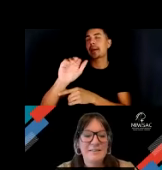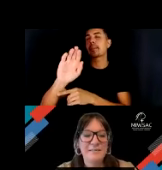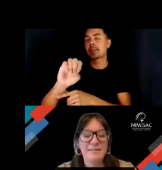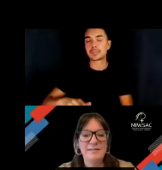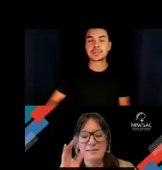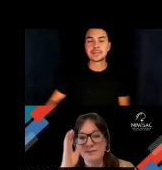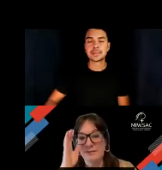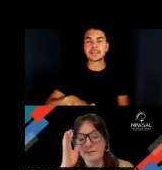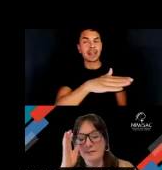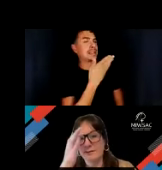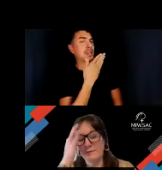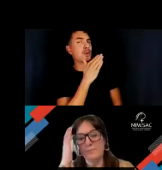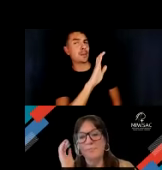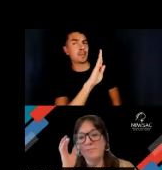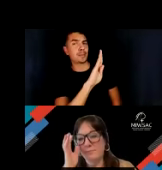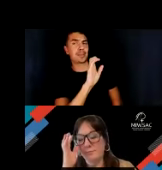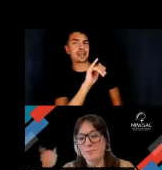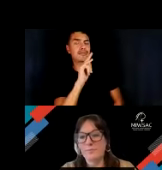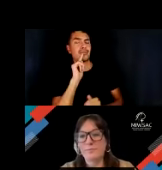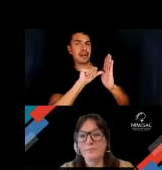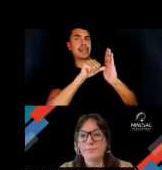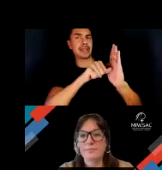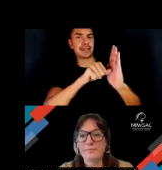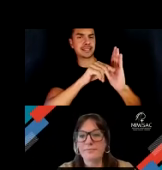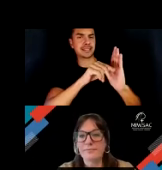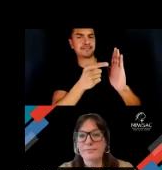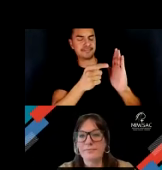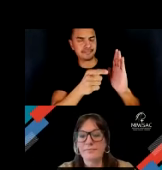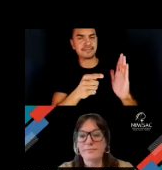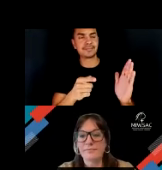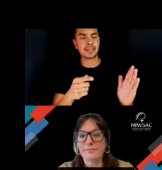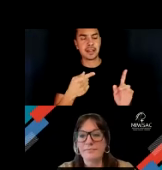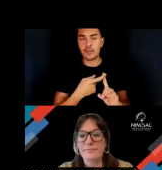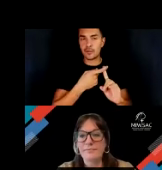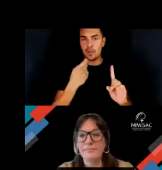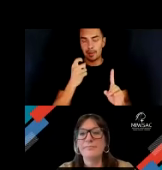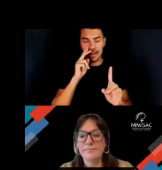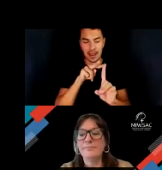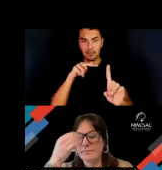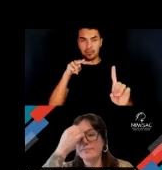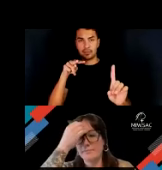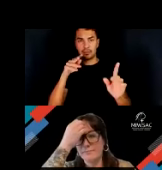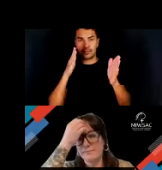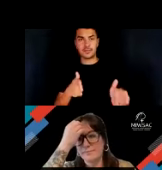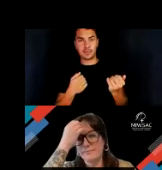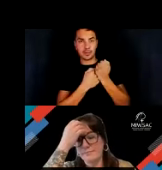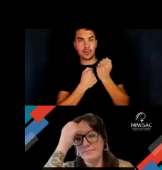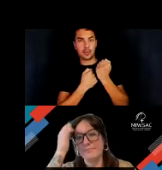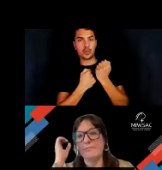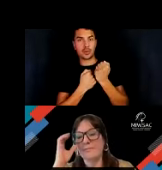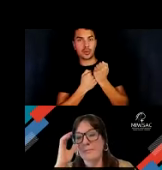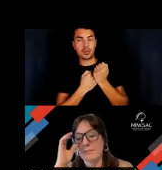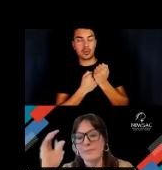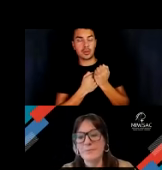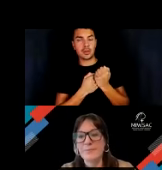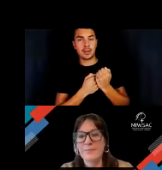really for highlighting that coming from an advocate standpoint and saying we're not mental